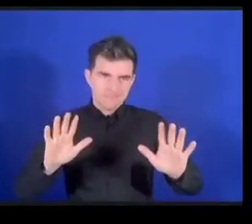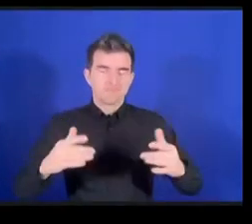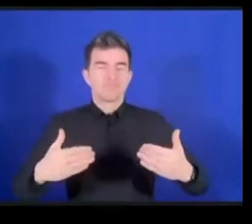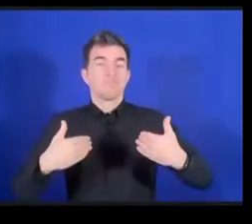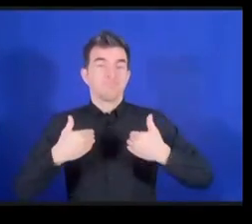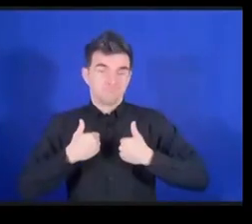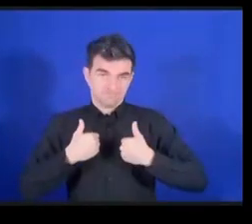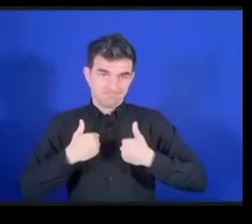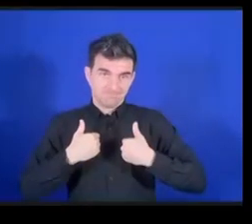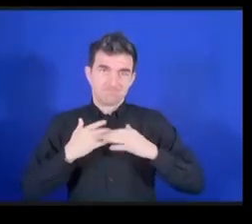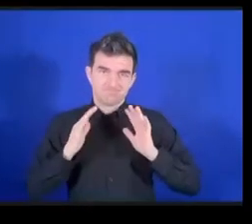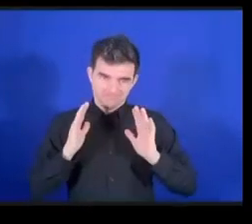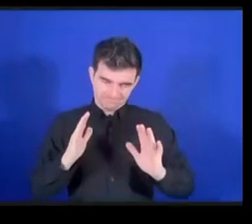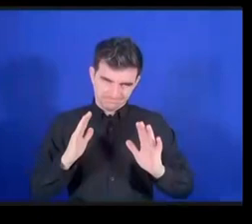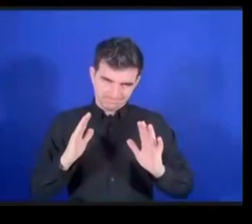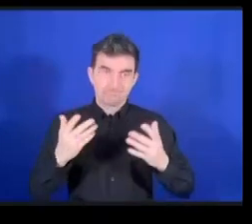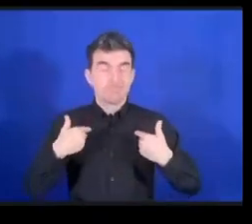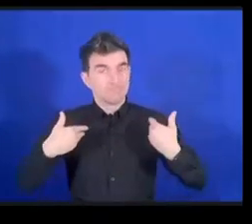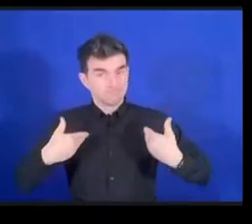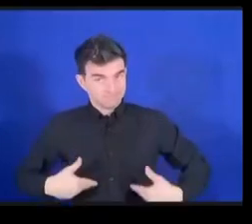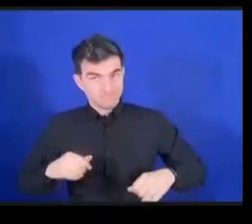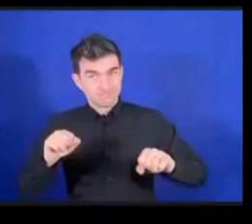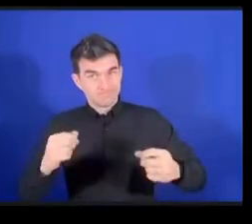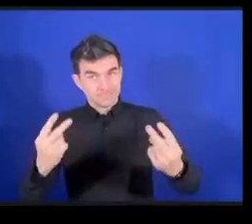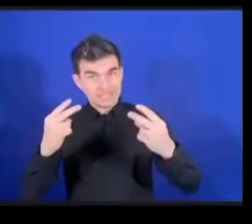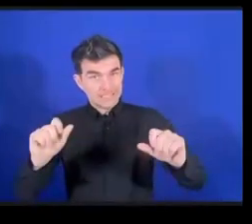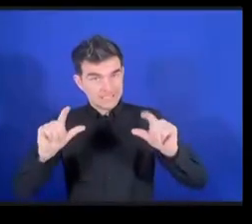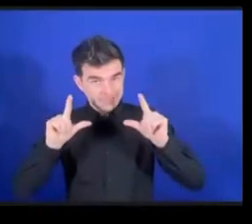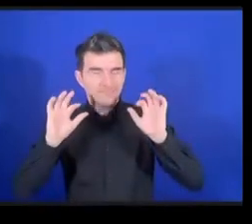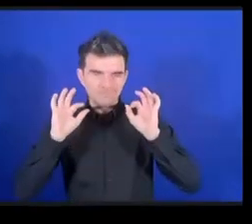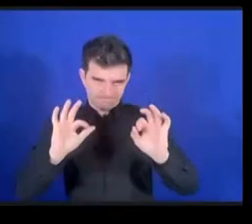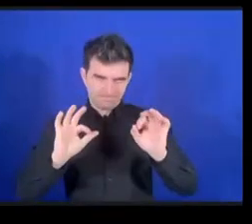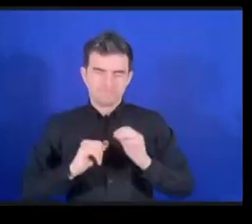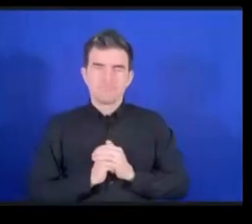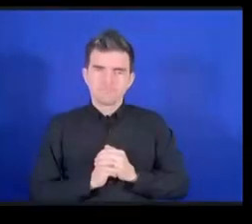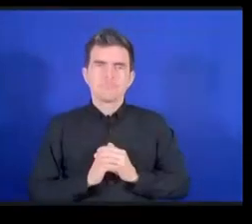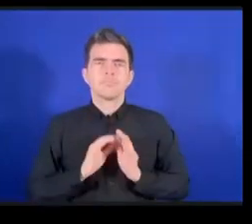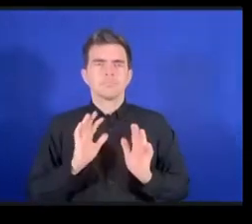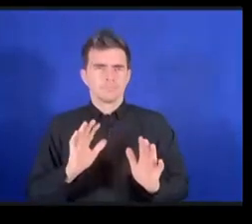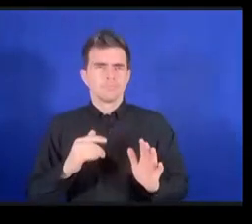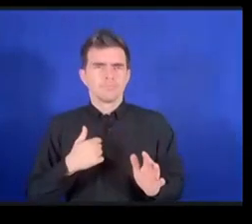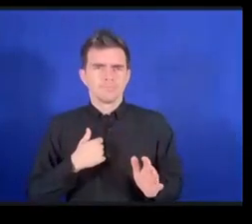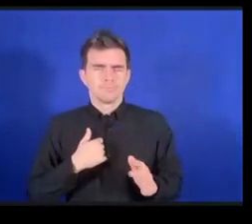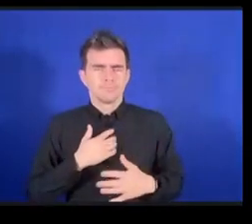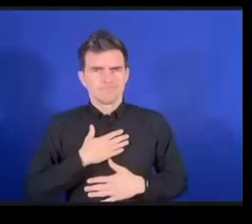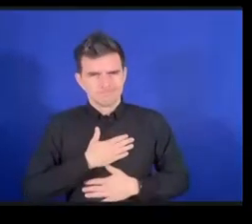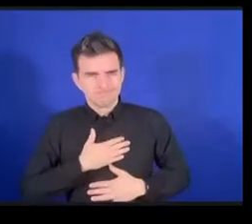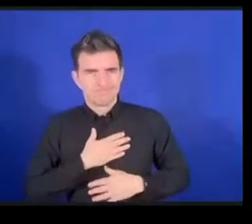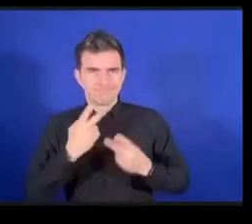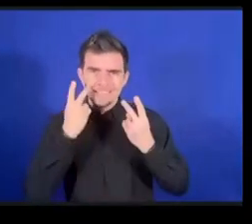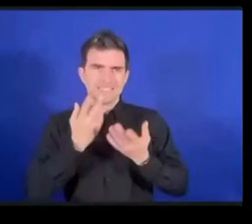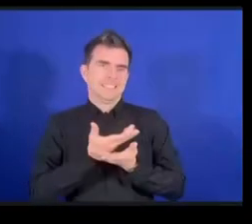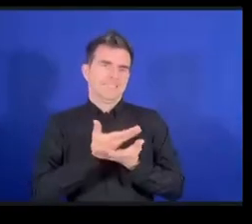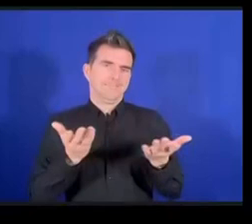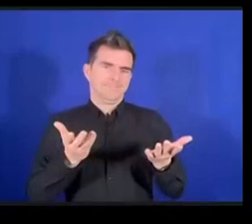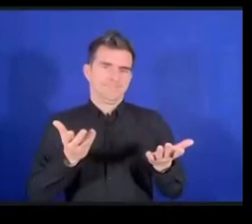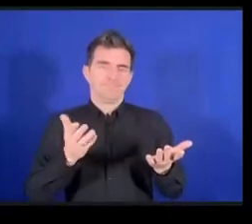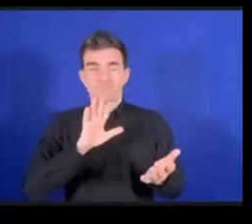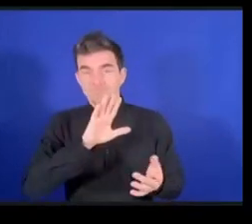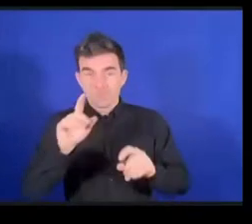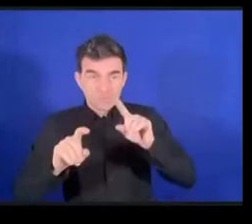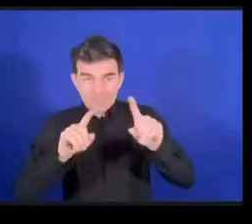Marcos uh I think it's a mutual challenge between what artificial intelligence uh can do and what intern